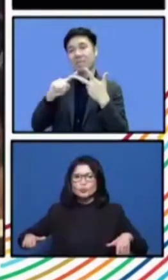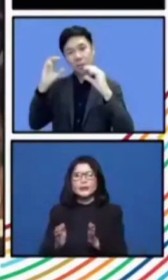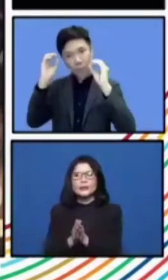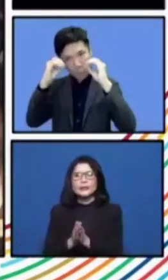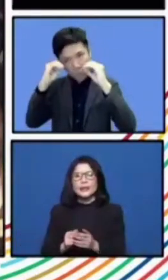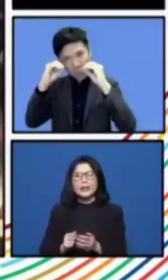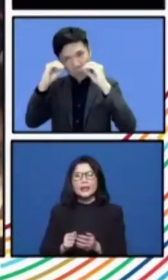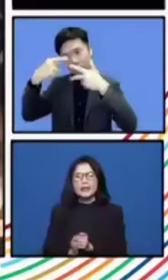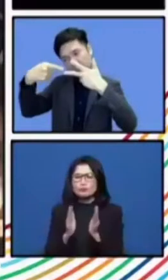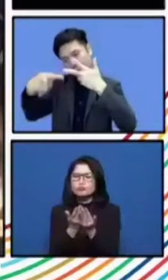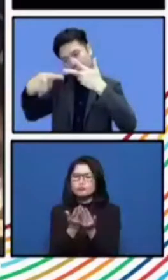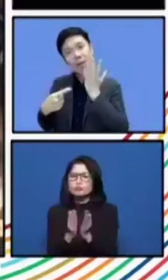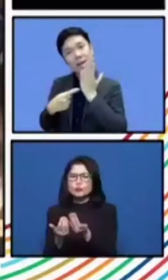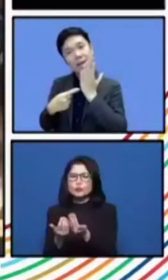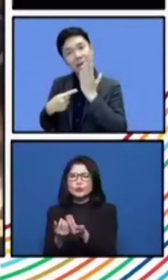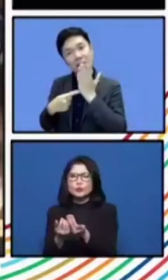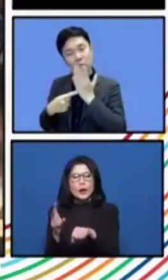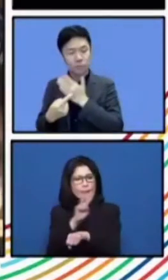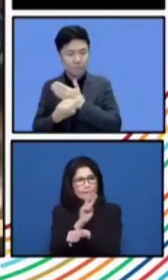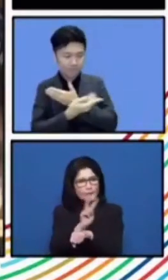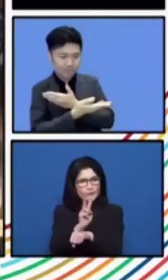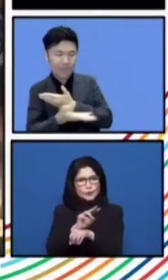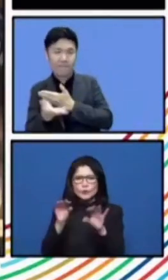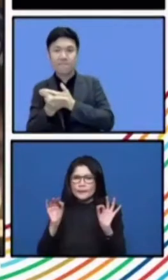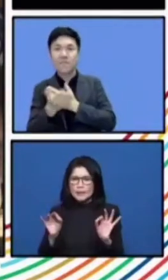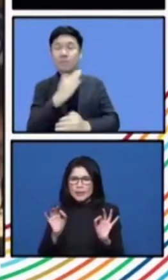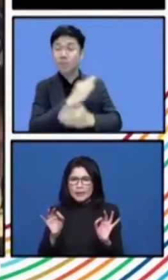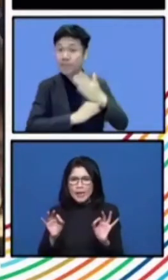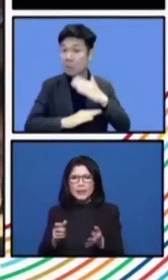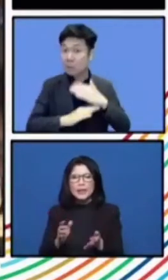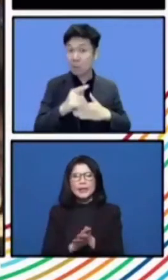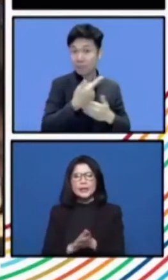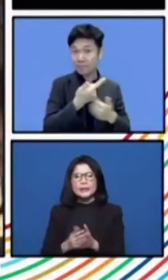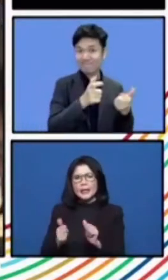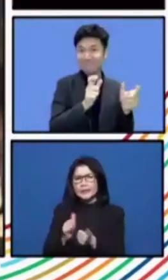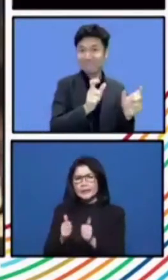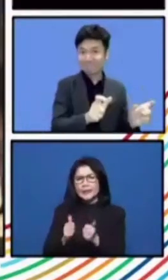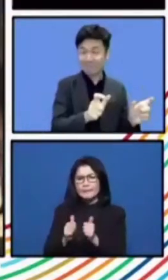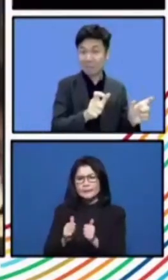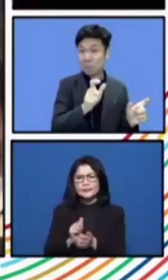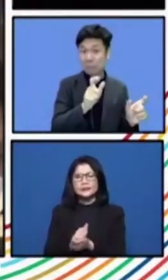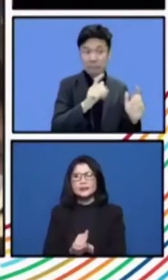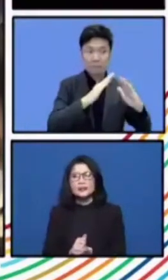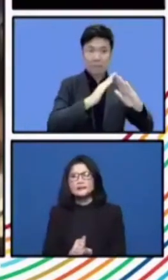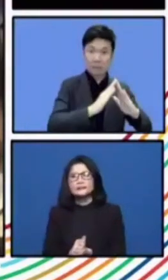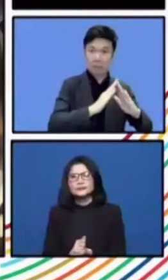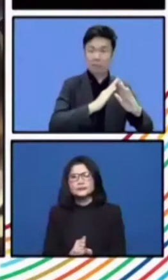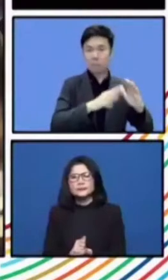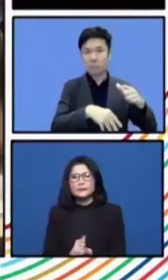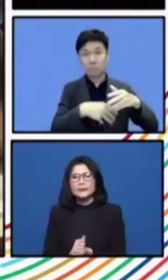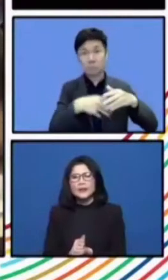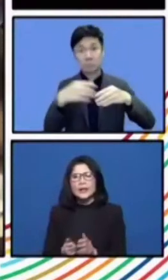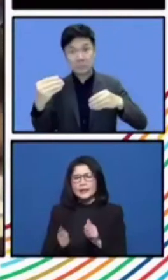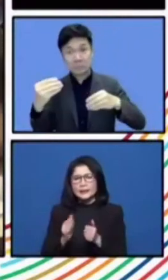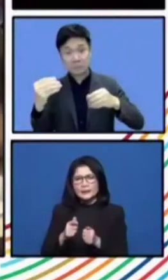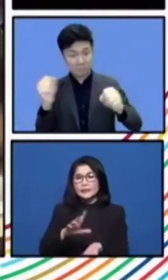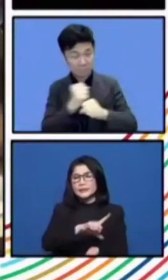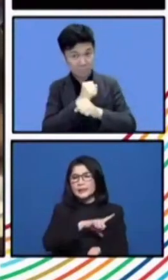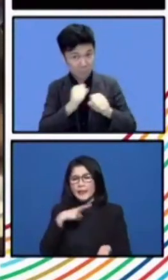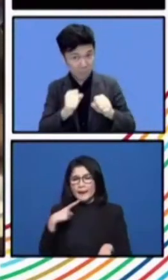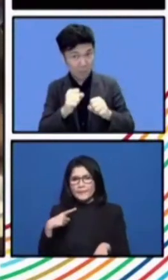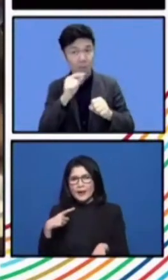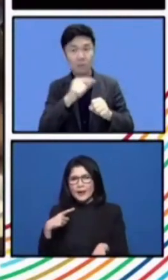during the pandemic due to travel restriction put in place under the movement control order a decline in PWD